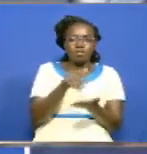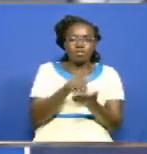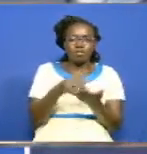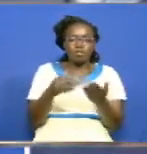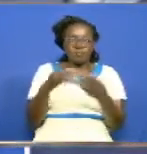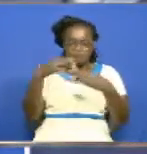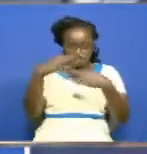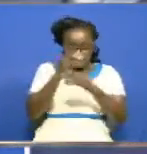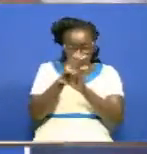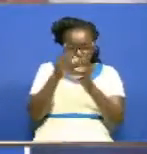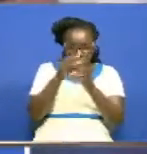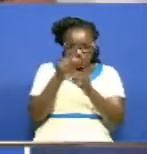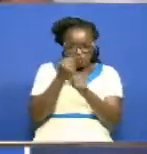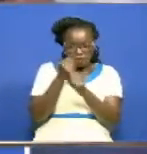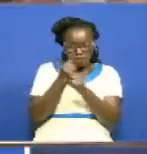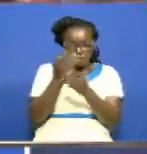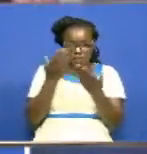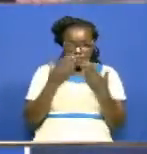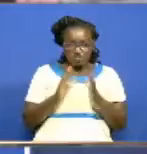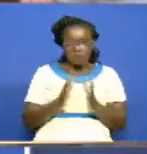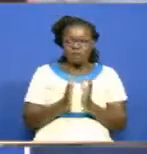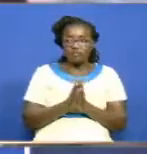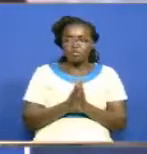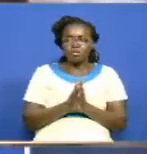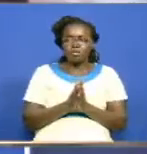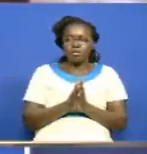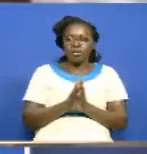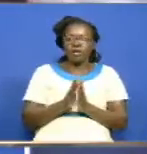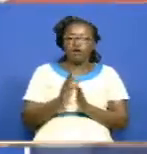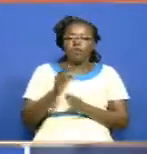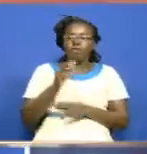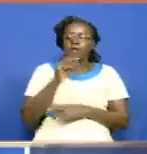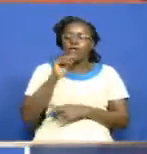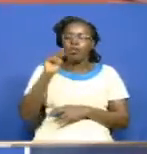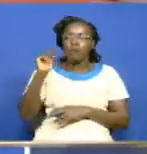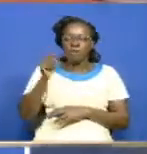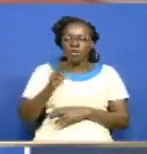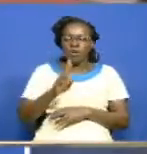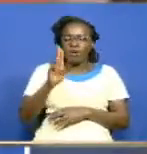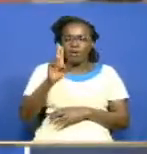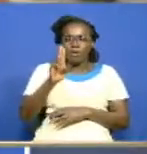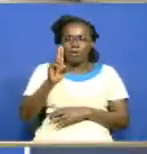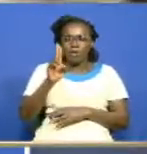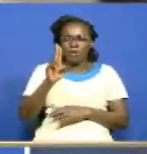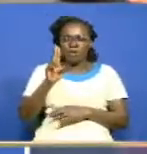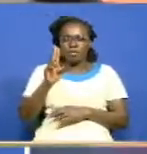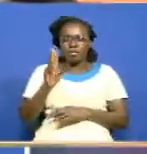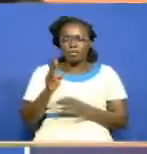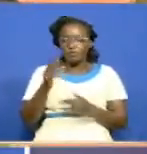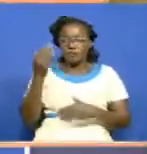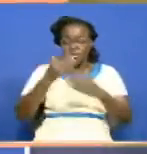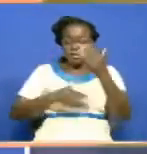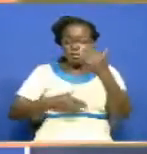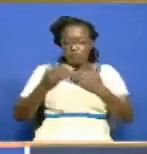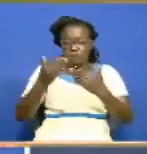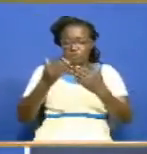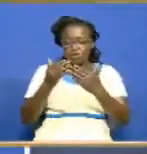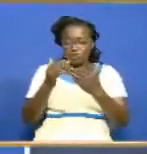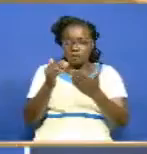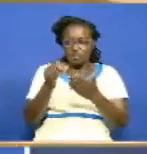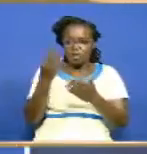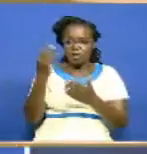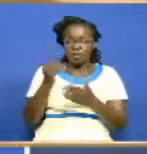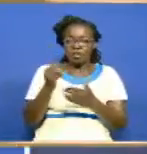screening is done. This coming as Kenyatta University Teaching and Referral Hospital is set to unveil 30 new intensive care